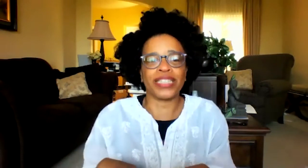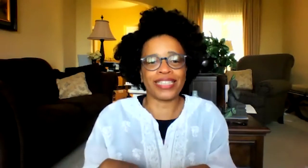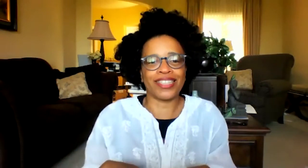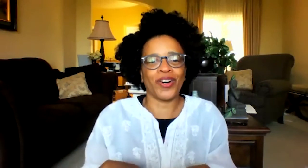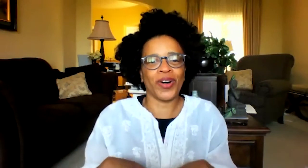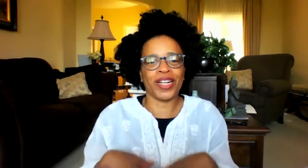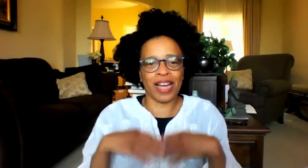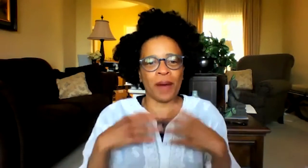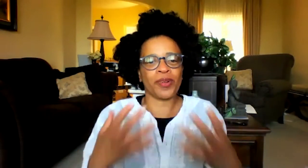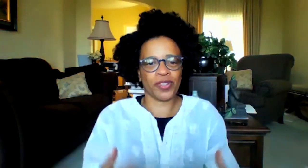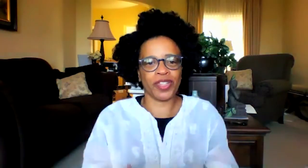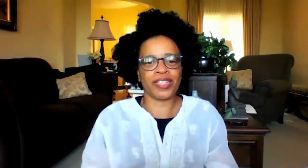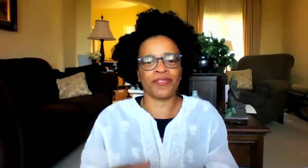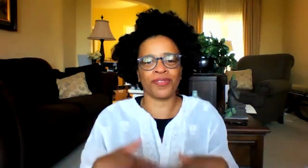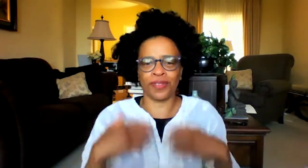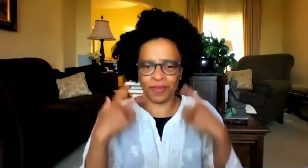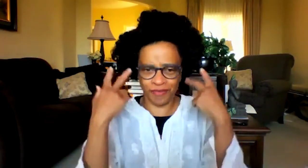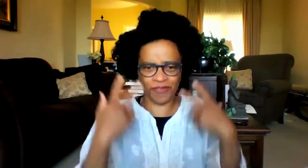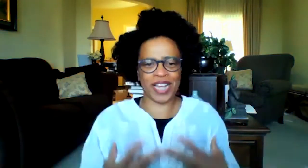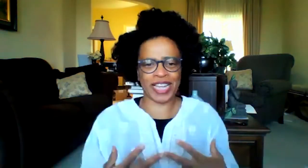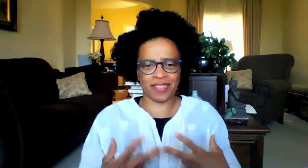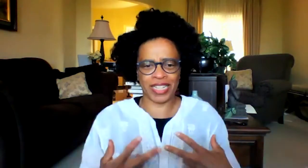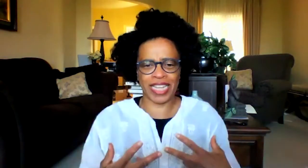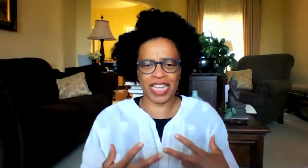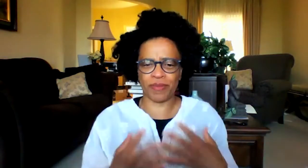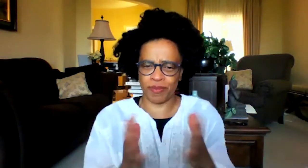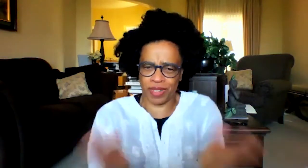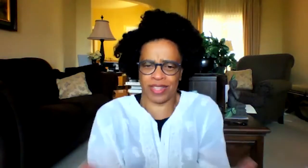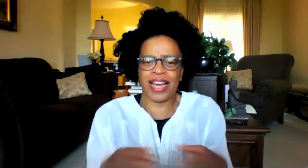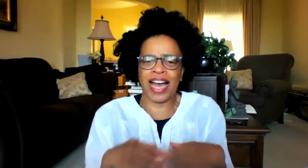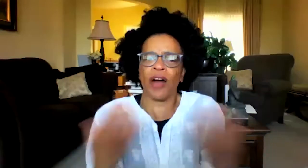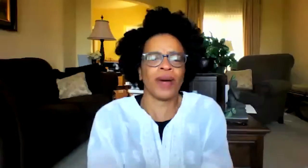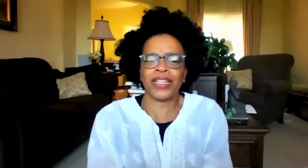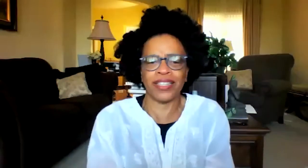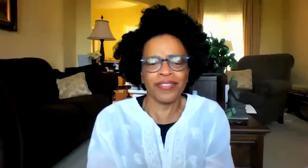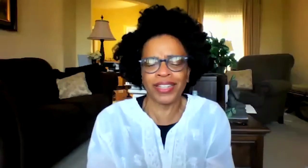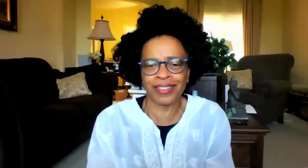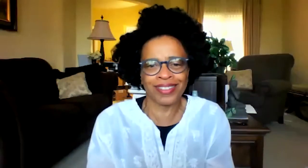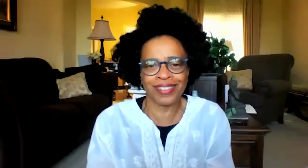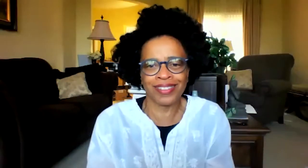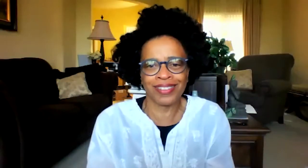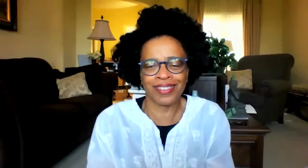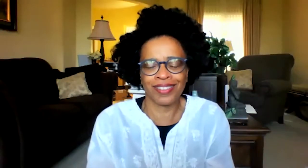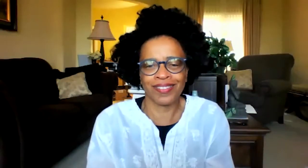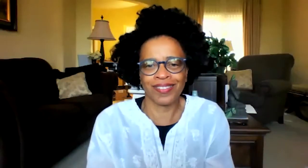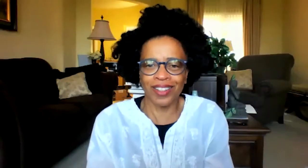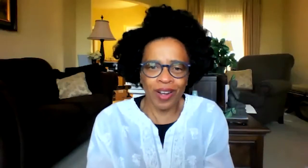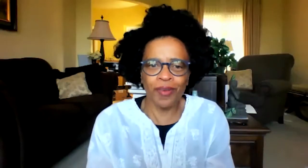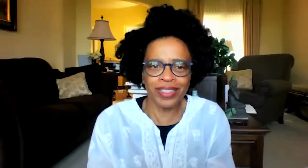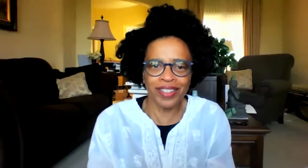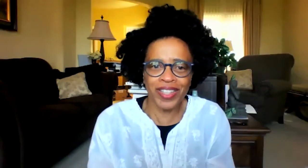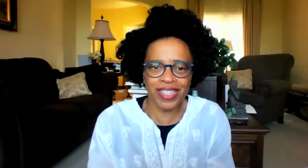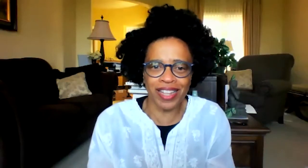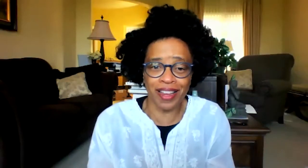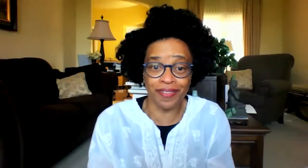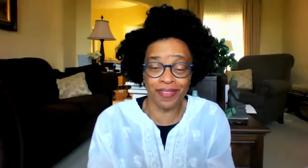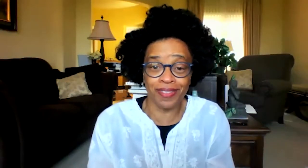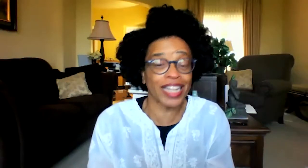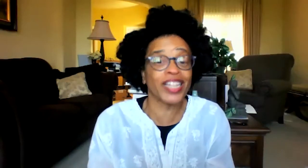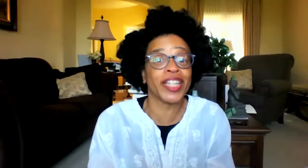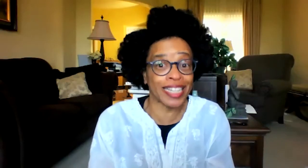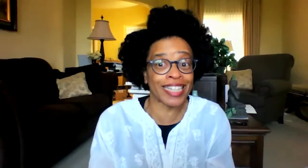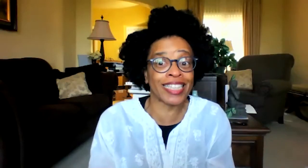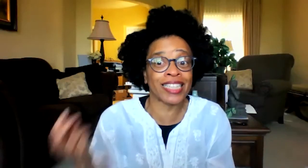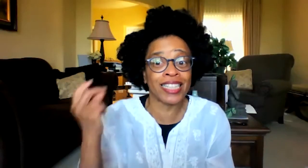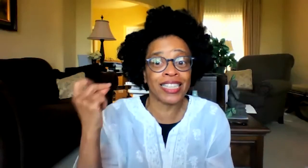It's really, though, an opportunity for reflective engagement with, how am I living? How do I want to live this life